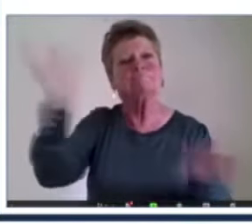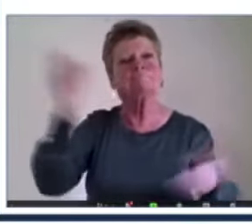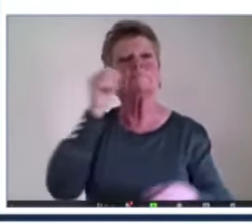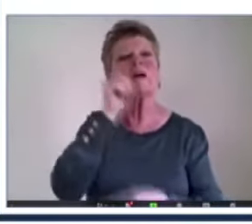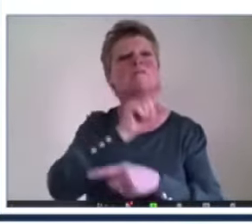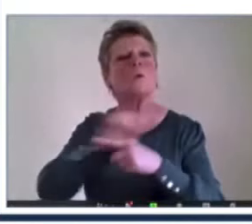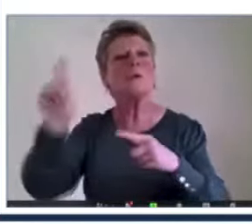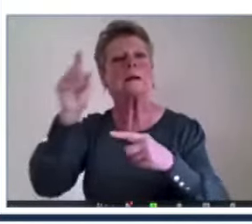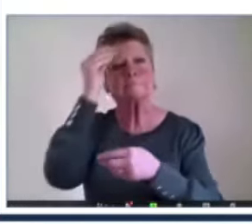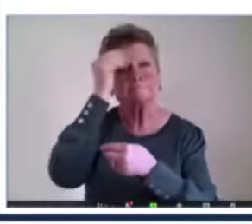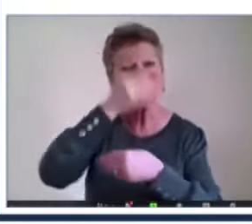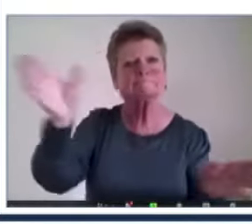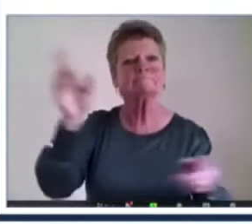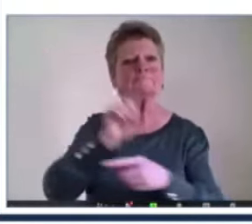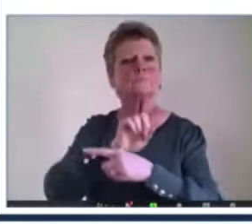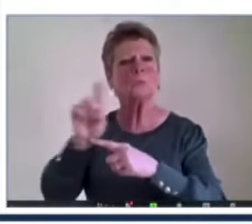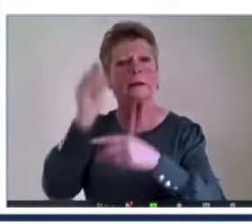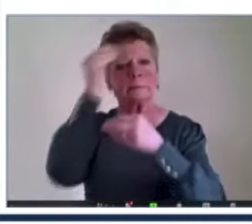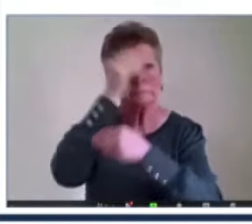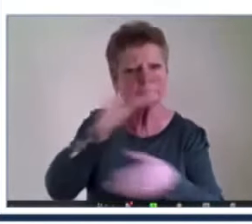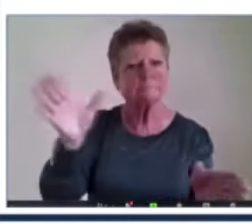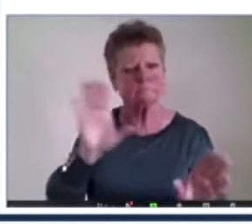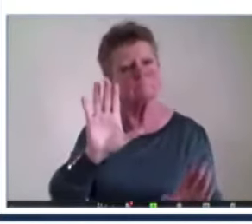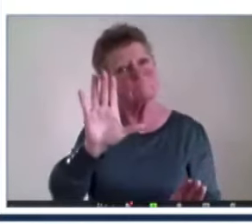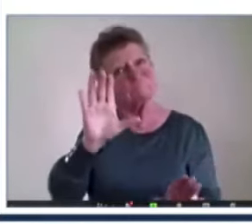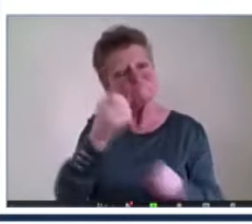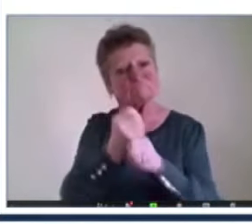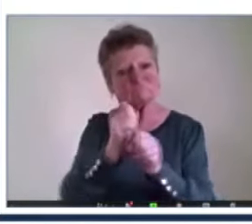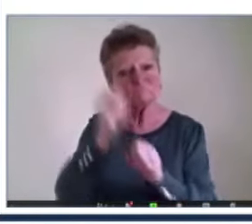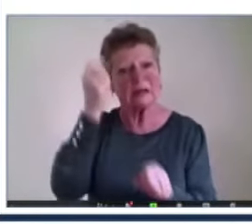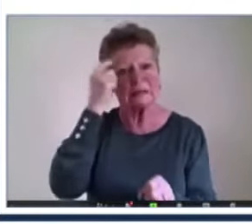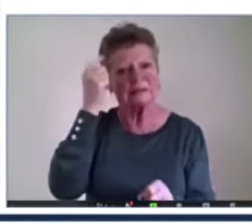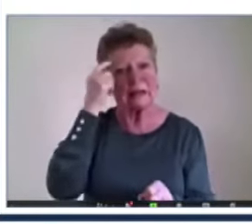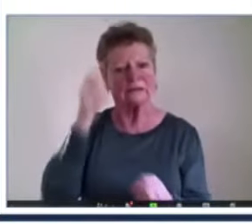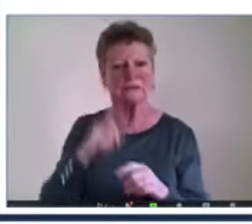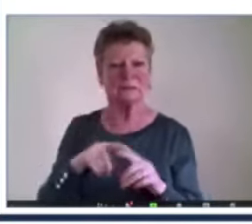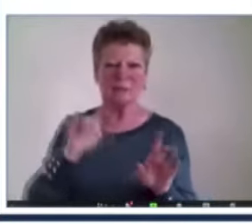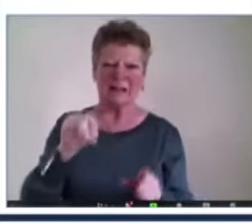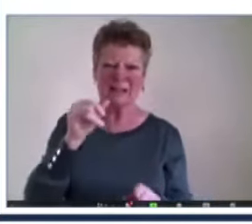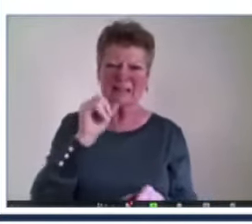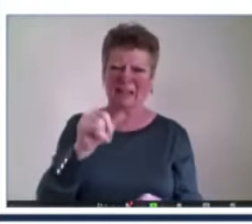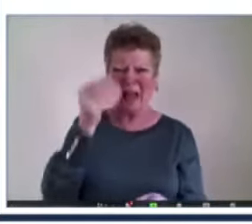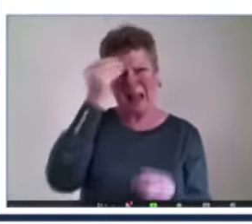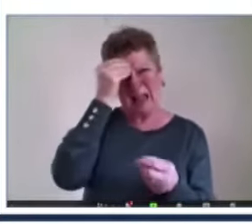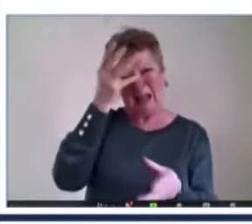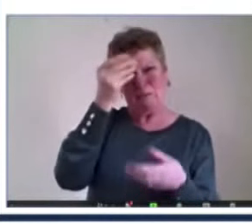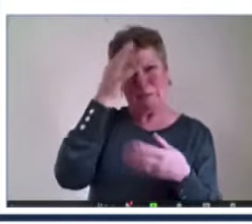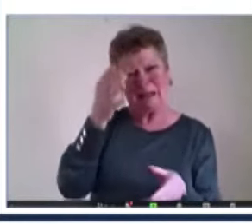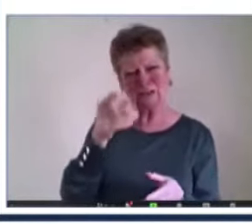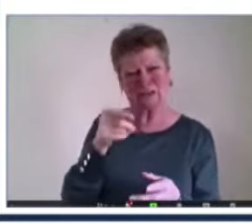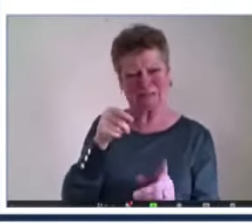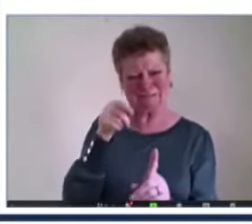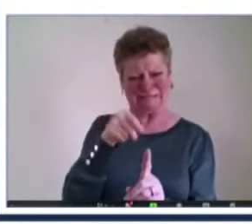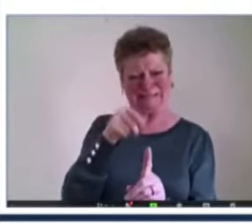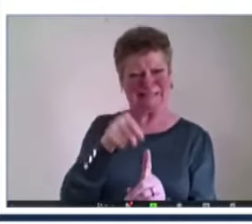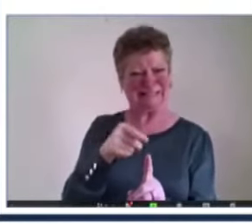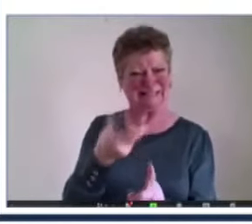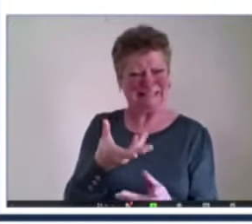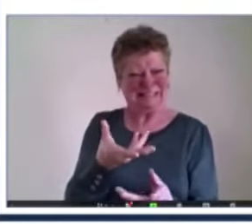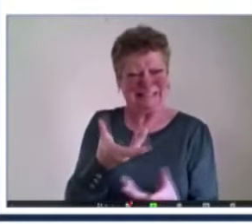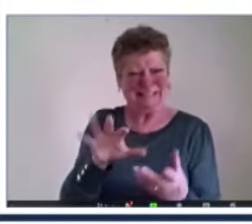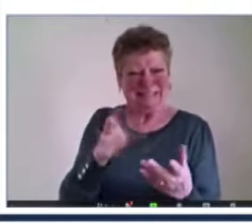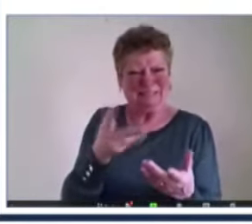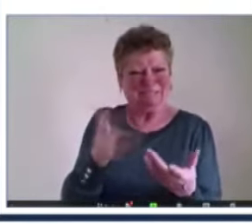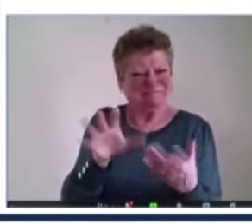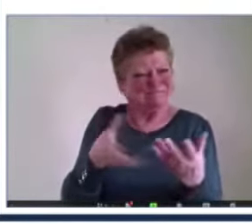reporting. Makes sense, but the status, the quality of the data has declined immensely. And doesn't that make it difficult